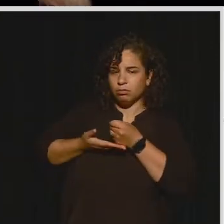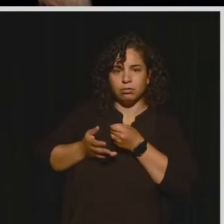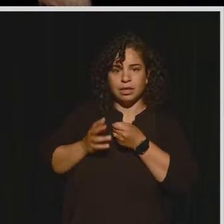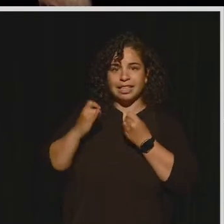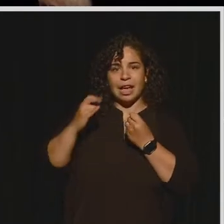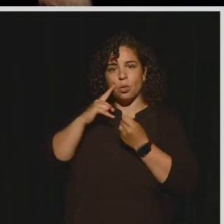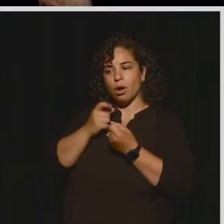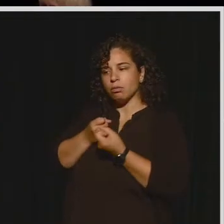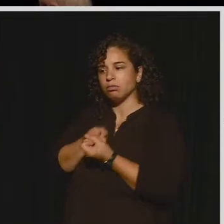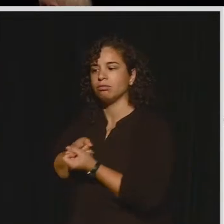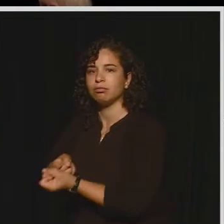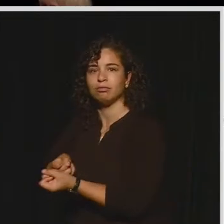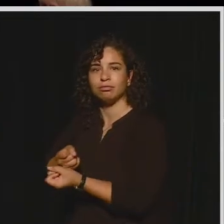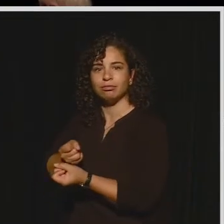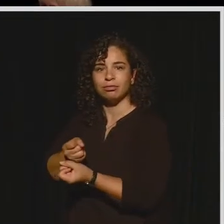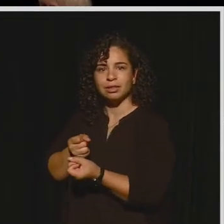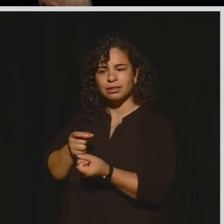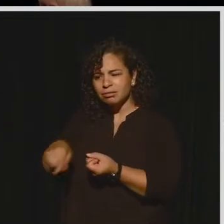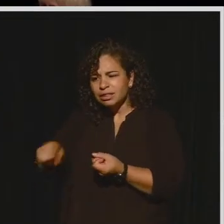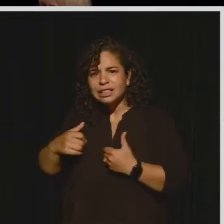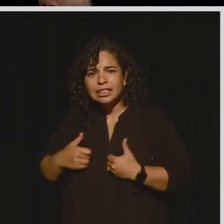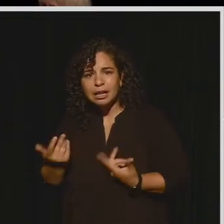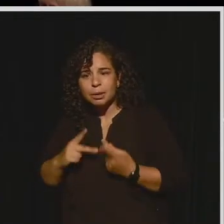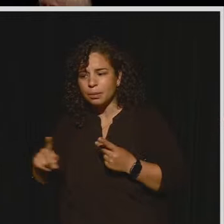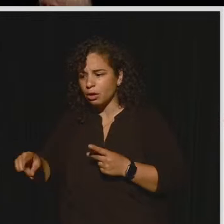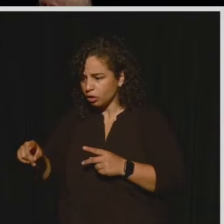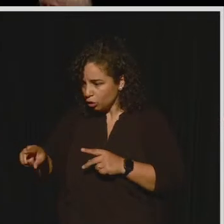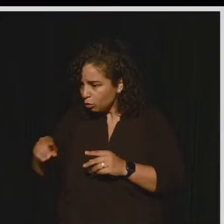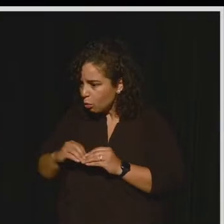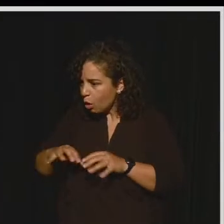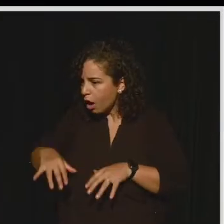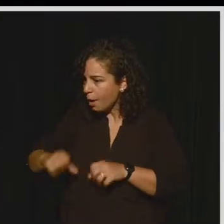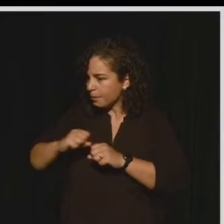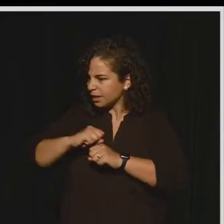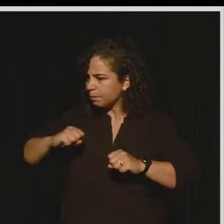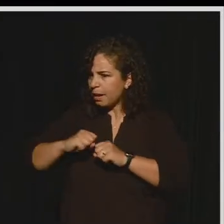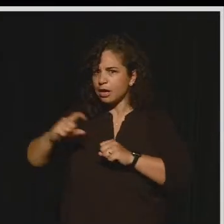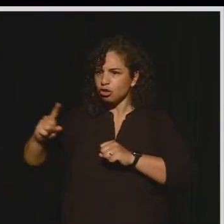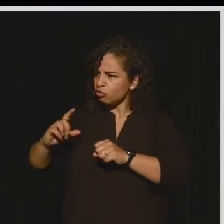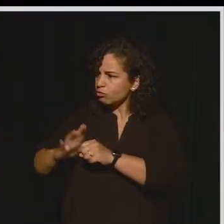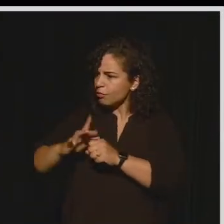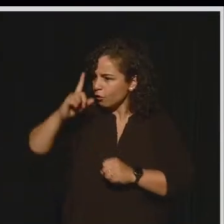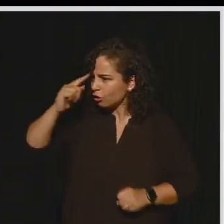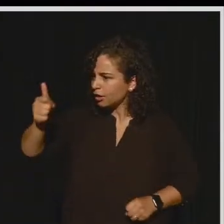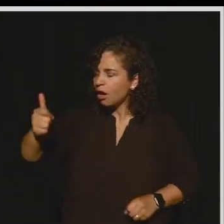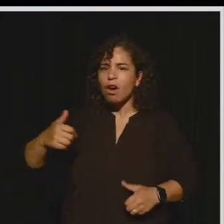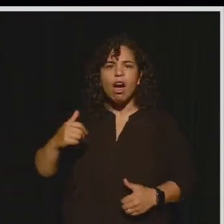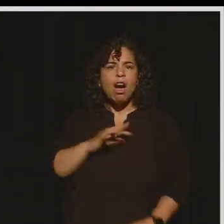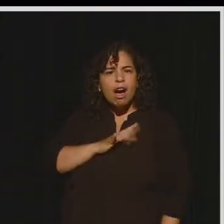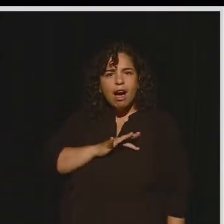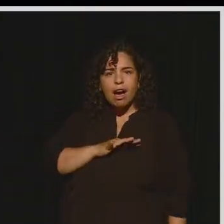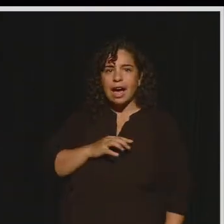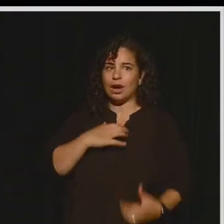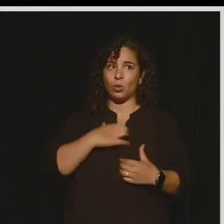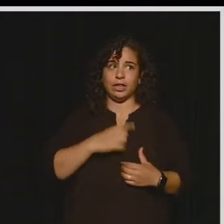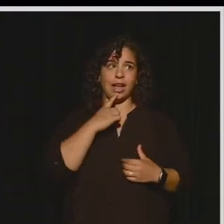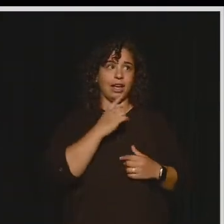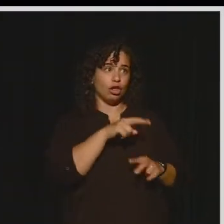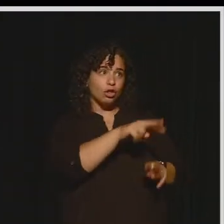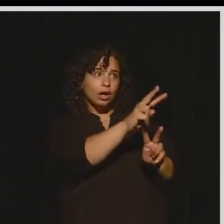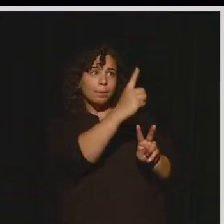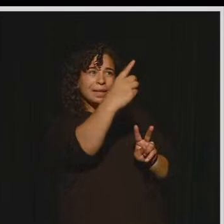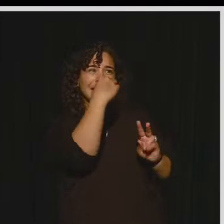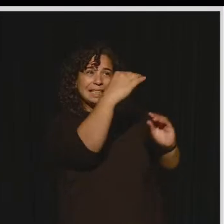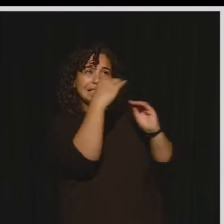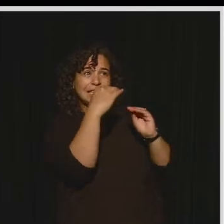stories about younger people taking more space and everything. It's like, yes, I really wish that when I was younger, I have all these role models to like teach me and like